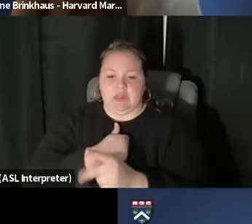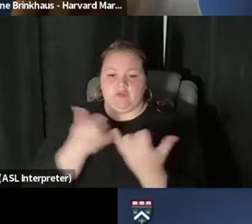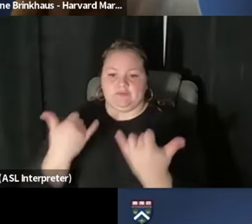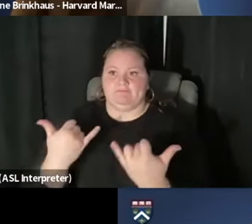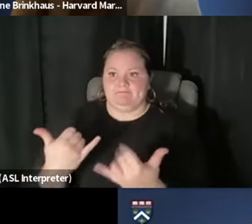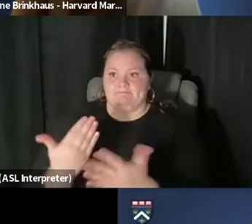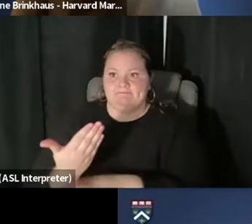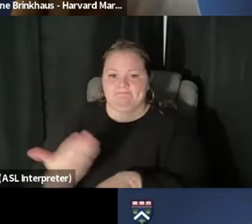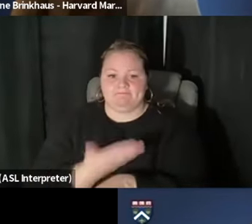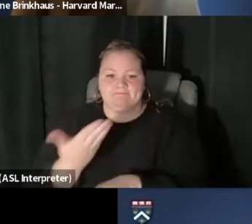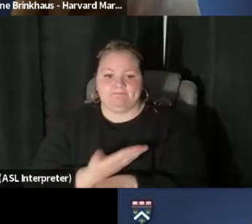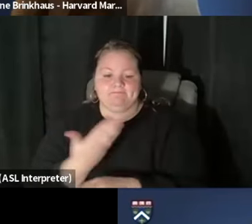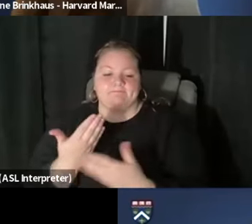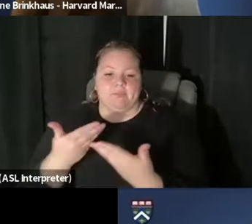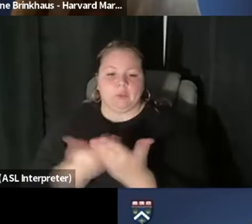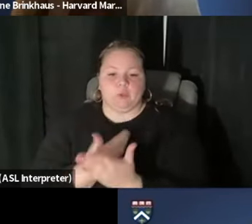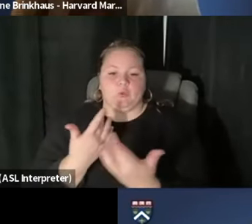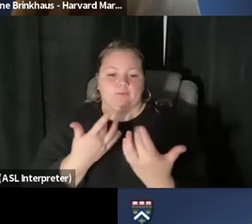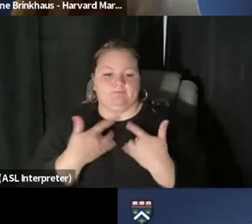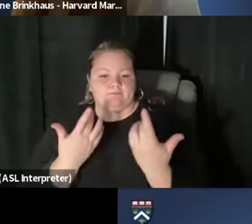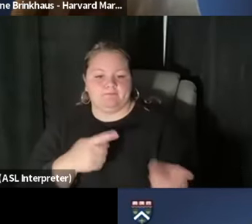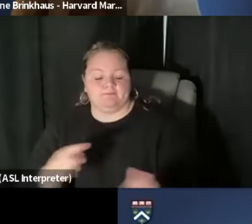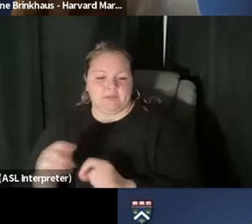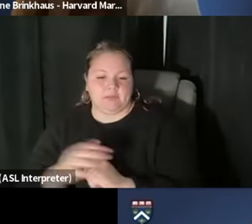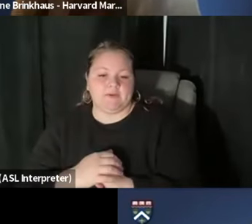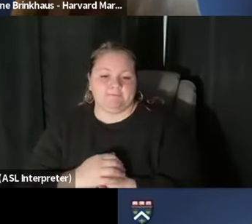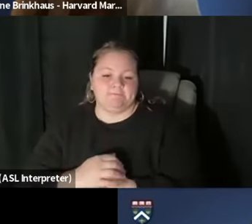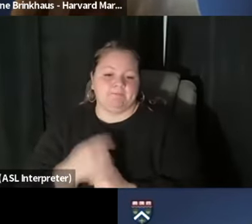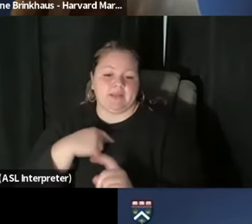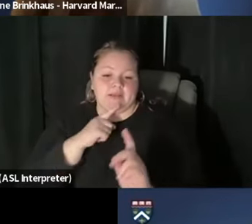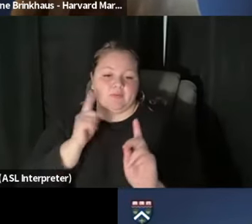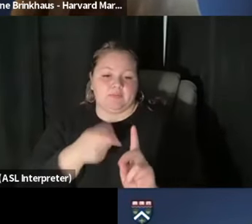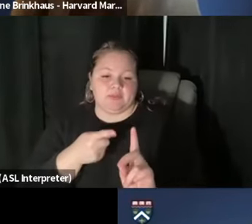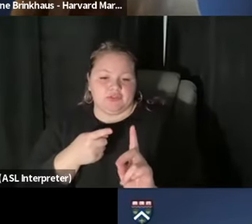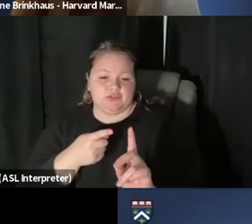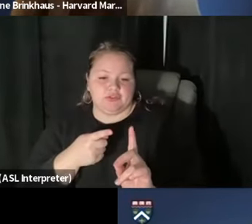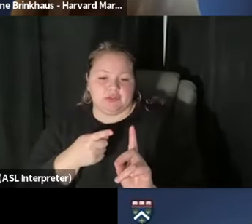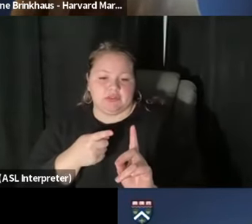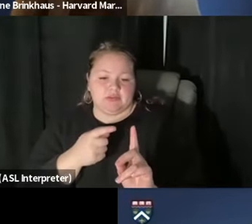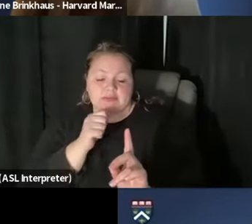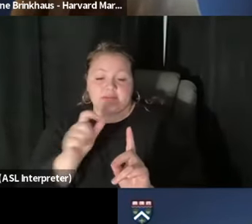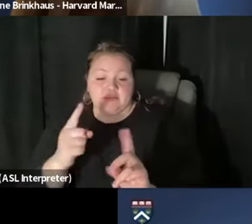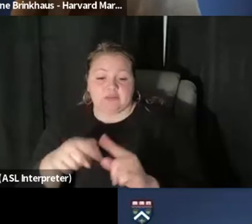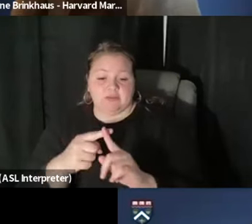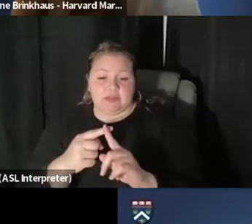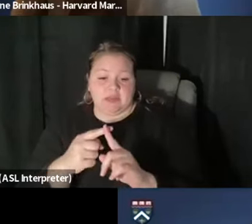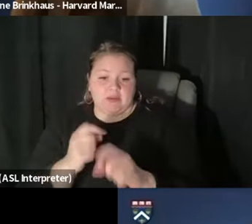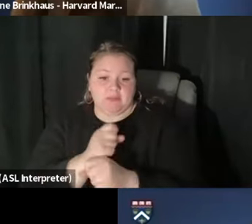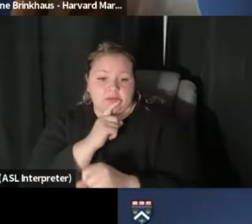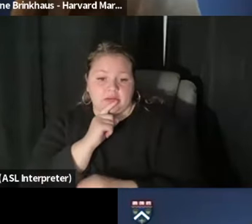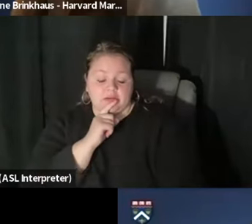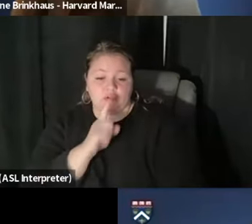our goal, our mission here at Harvard is basically that not just ensuring that the students will